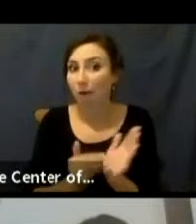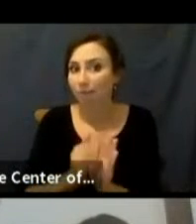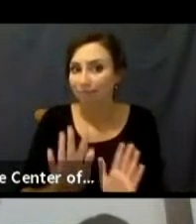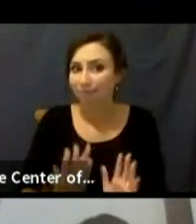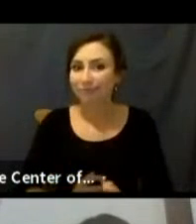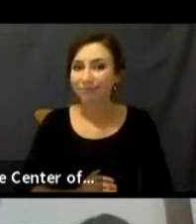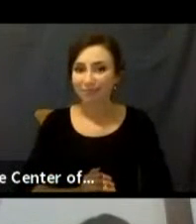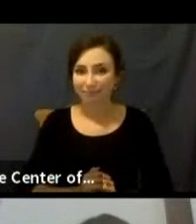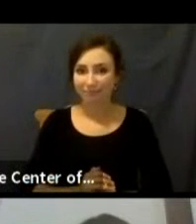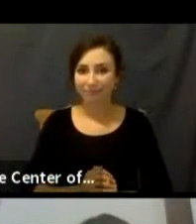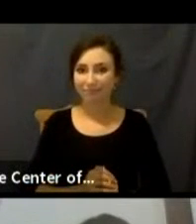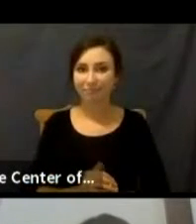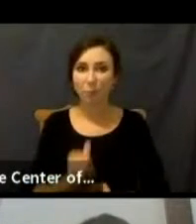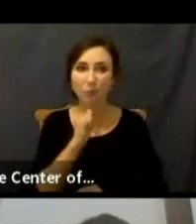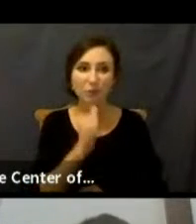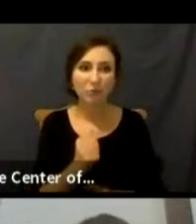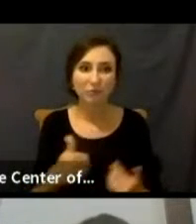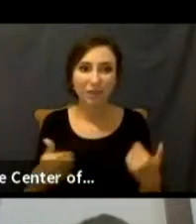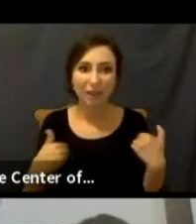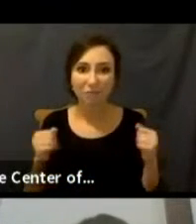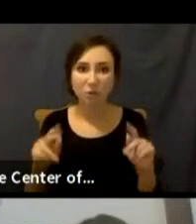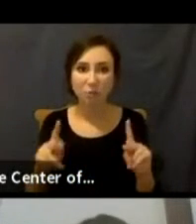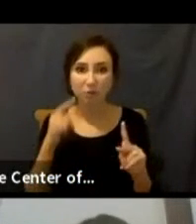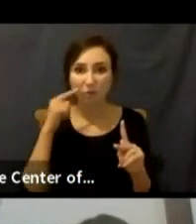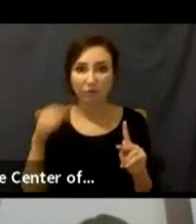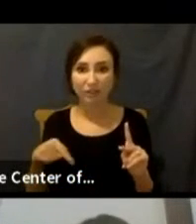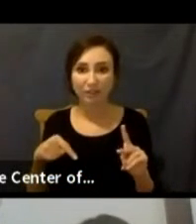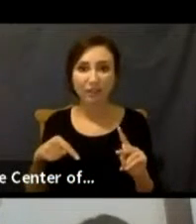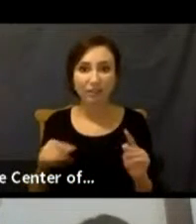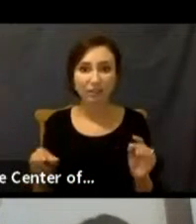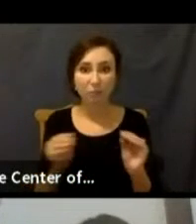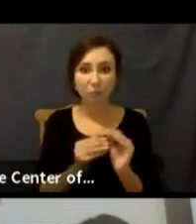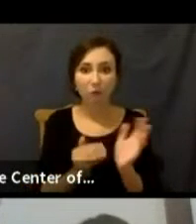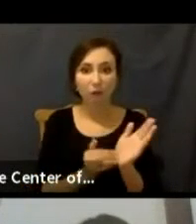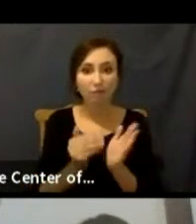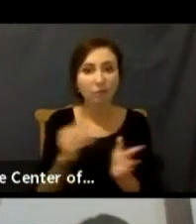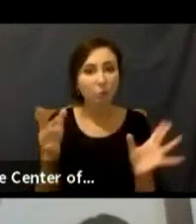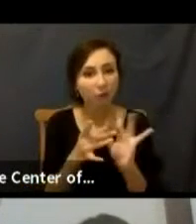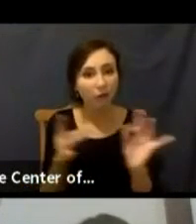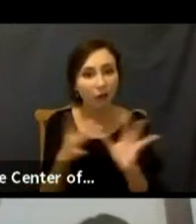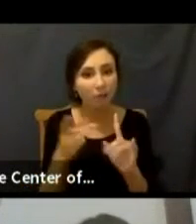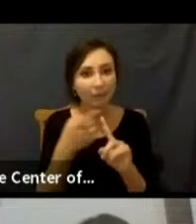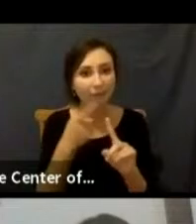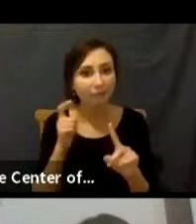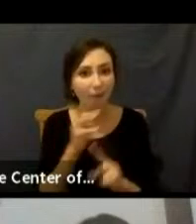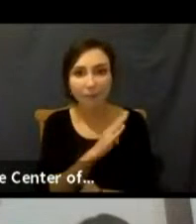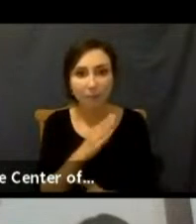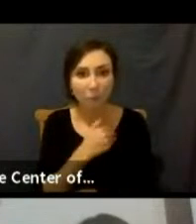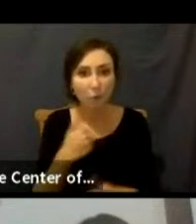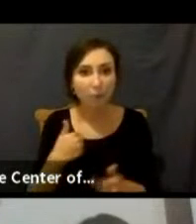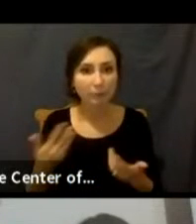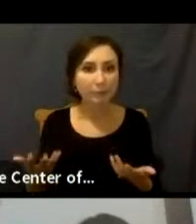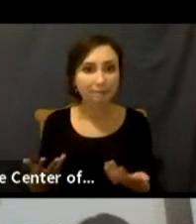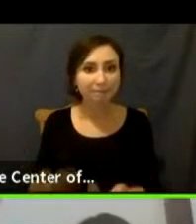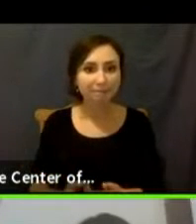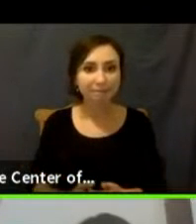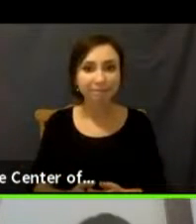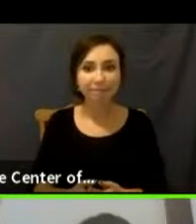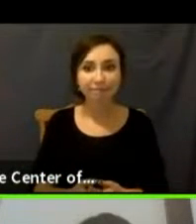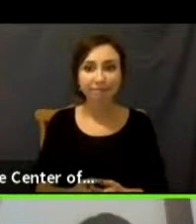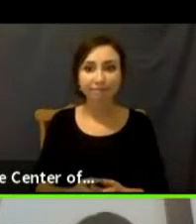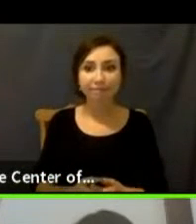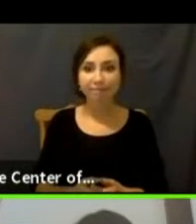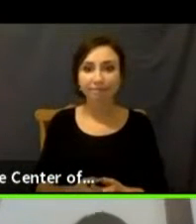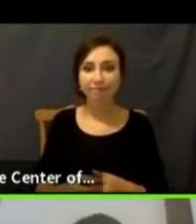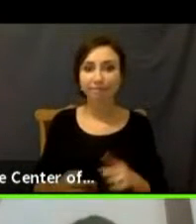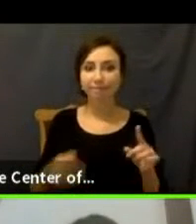but we don't have a chance for this. So comments from any of the board members? I just want to thank Dr.